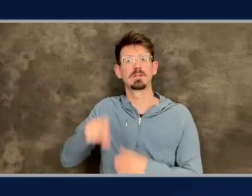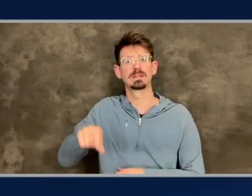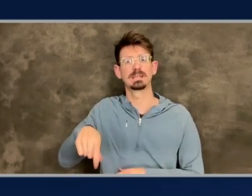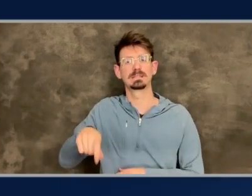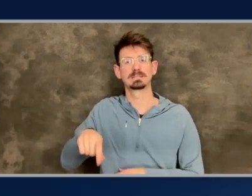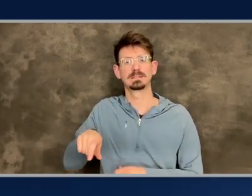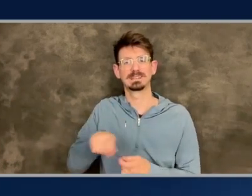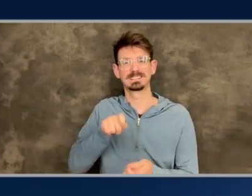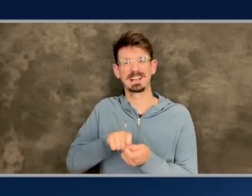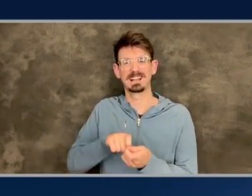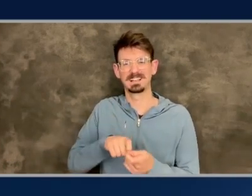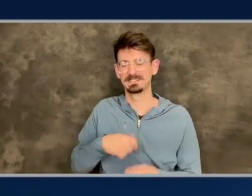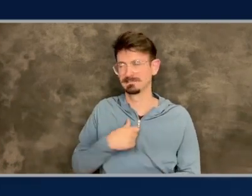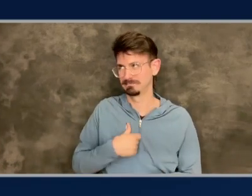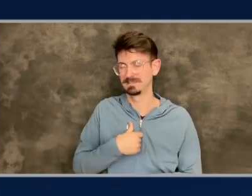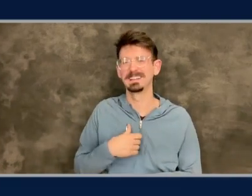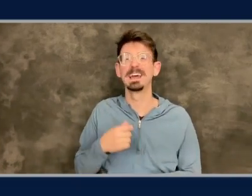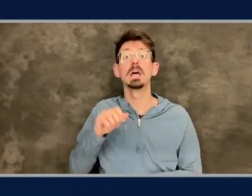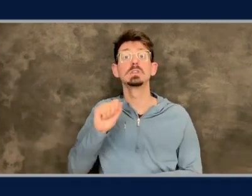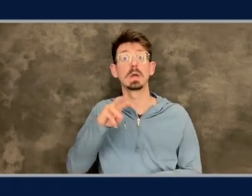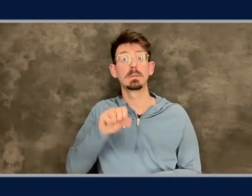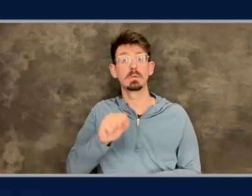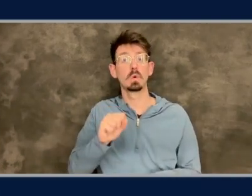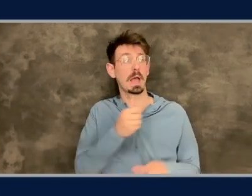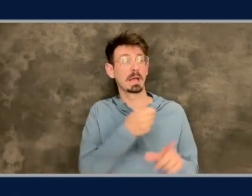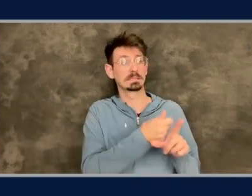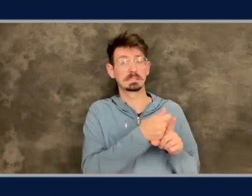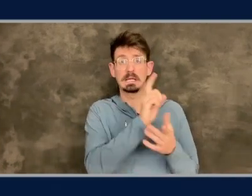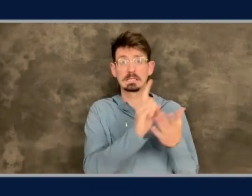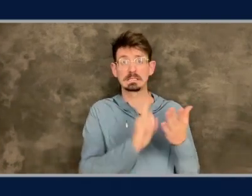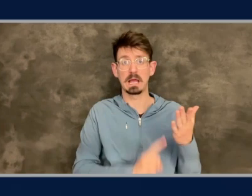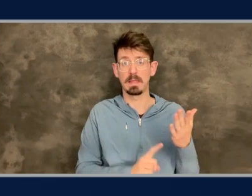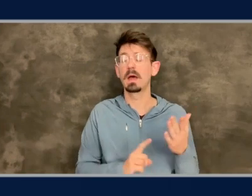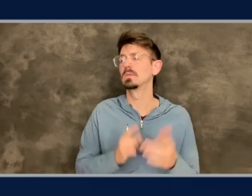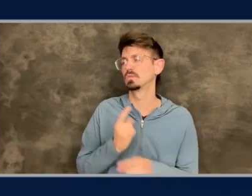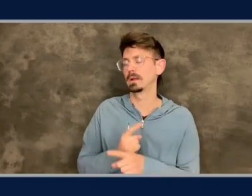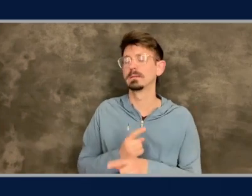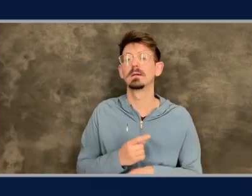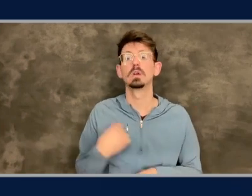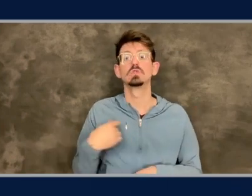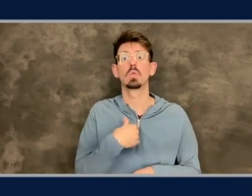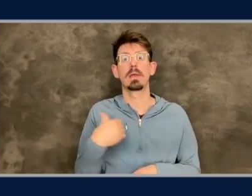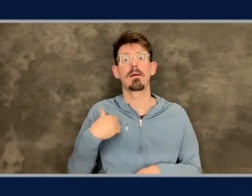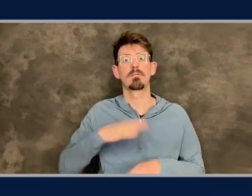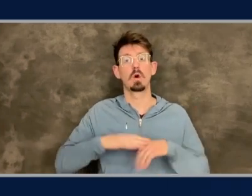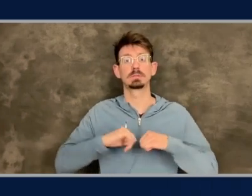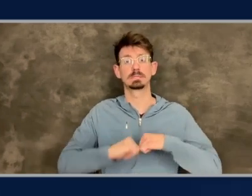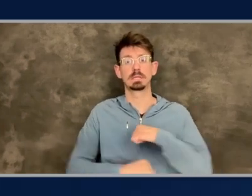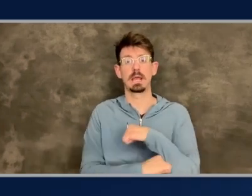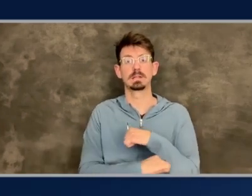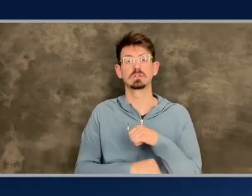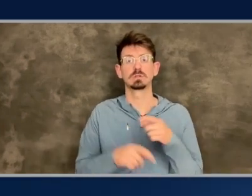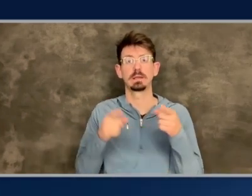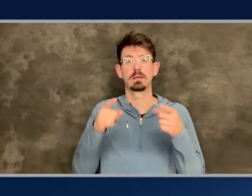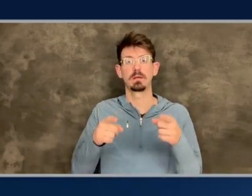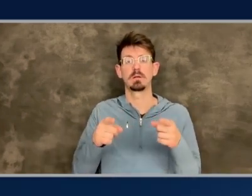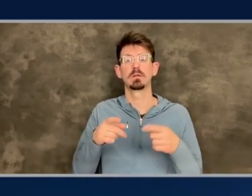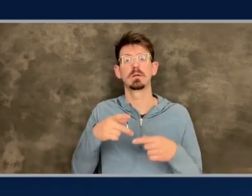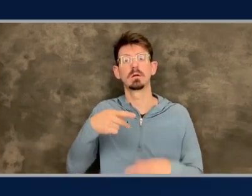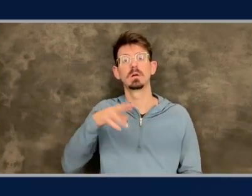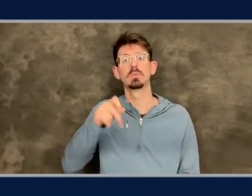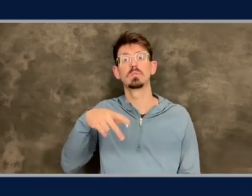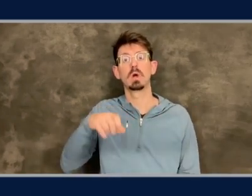exactly. And it was designed by AWS. Yeah. And so we actually have on stage with us some props here. These